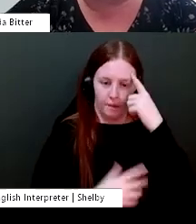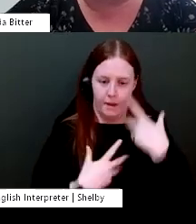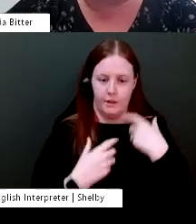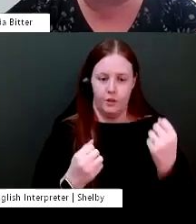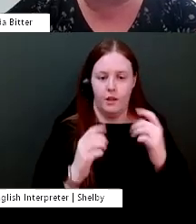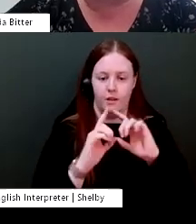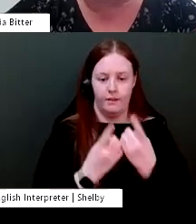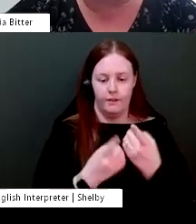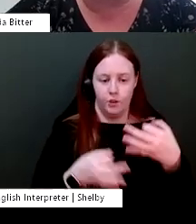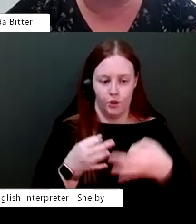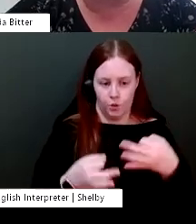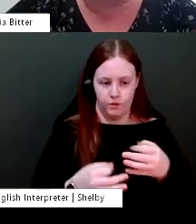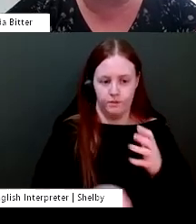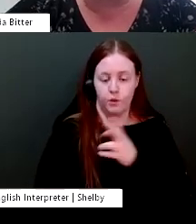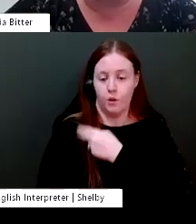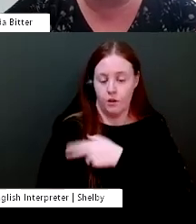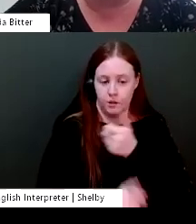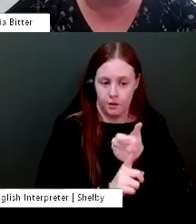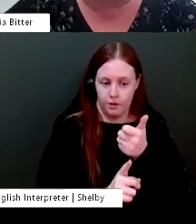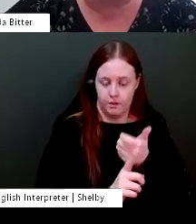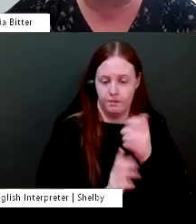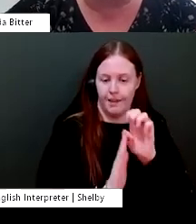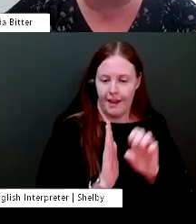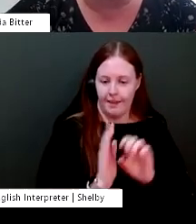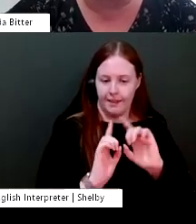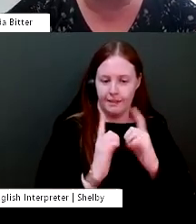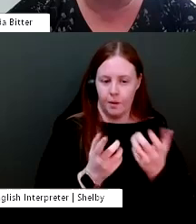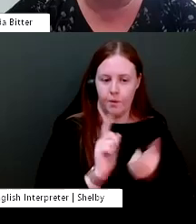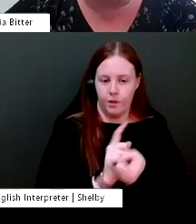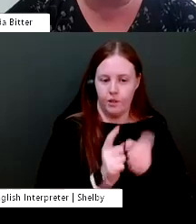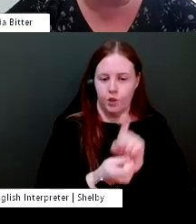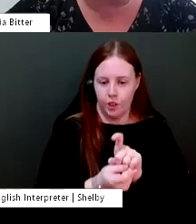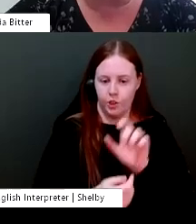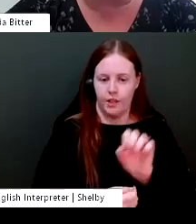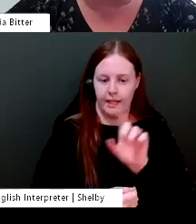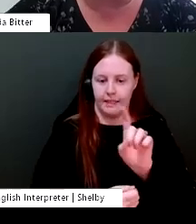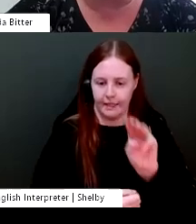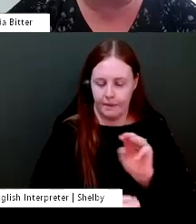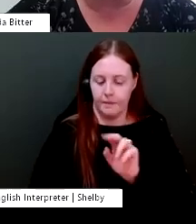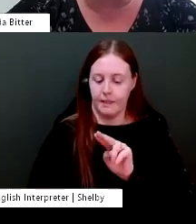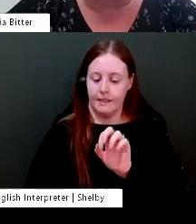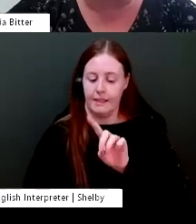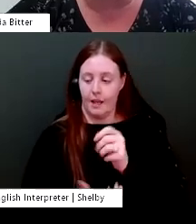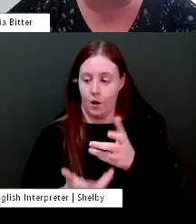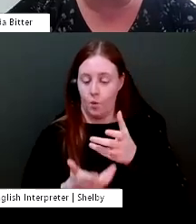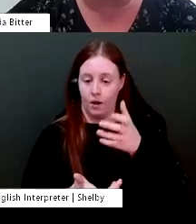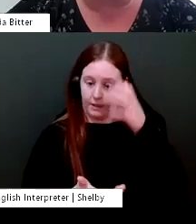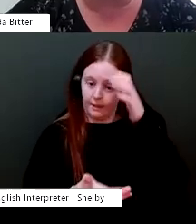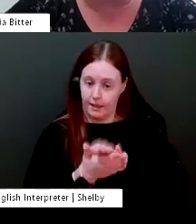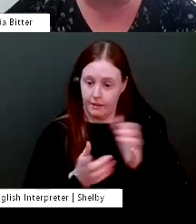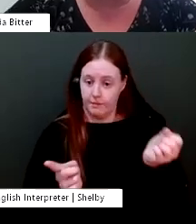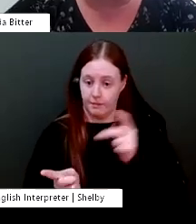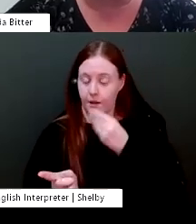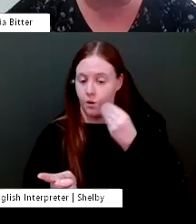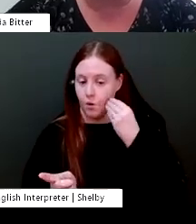was looking to change the substitute decision maker because Nada wanted him home, but he needs long-term care. So this became a financial